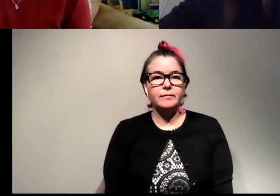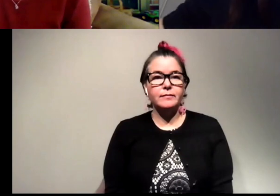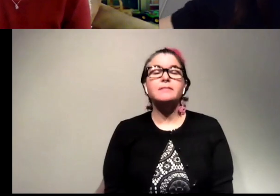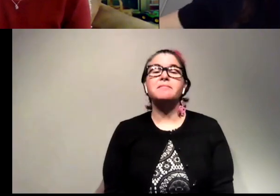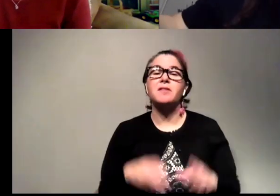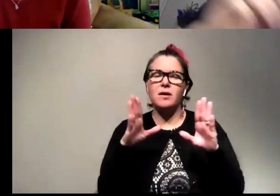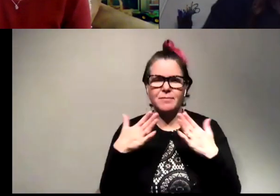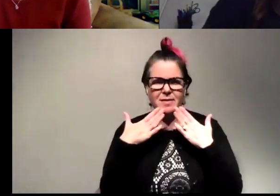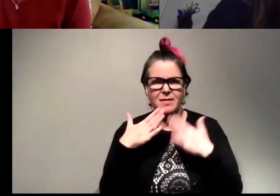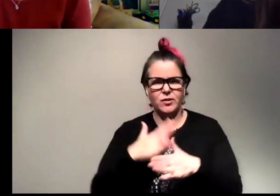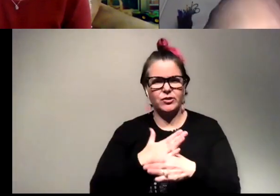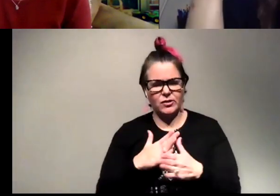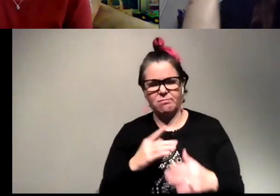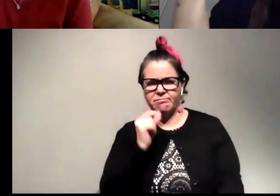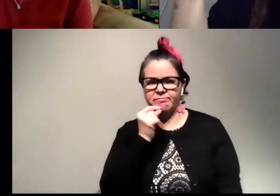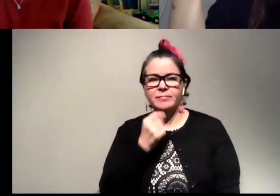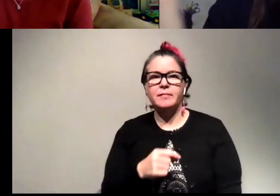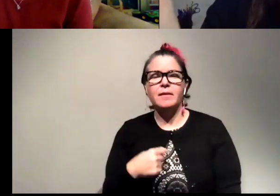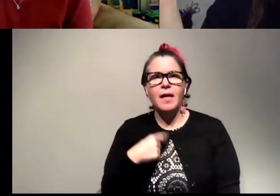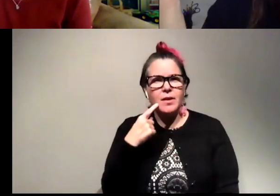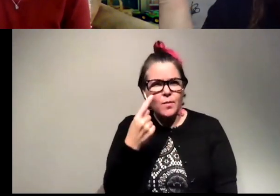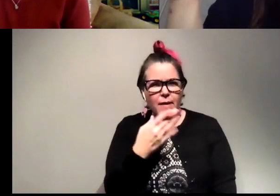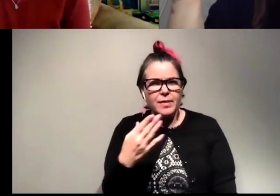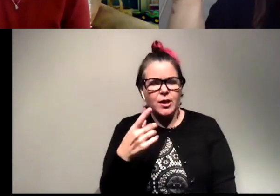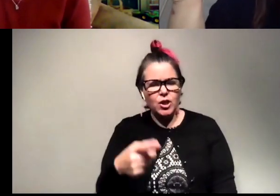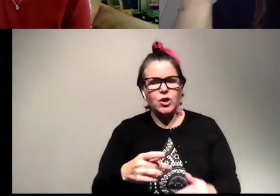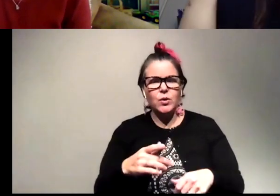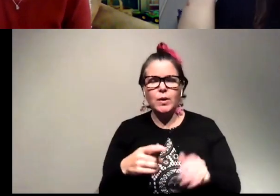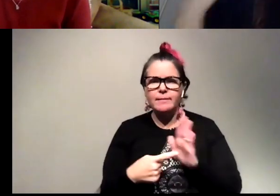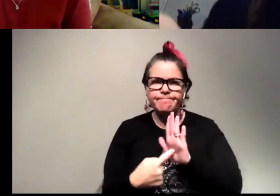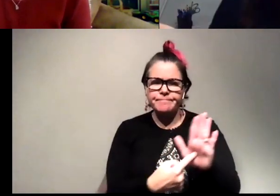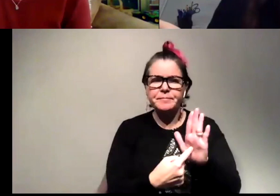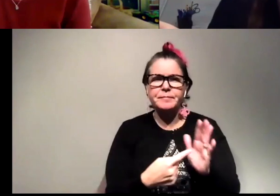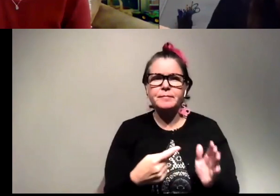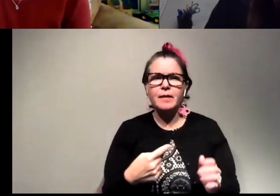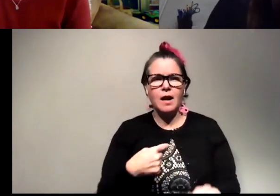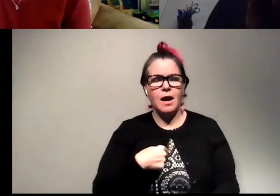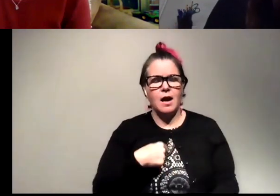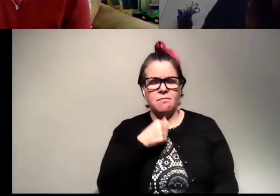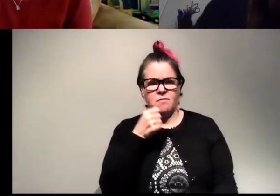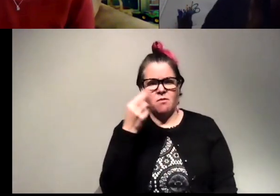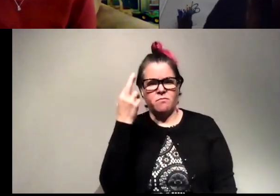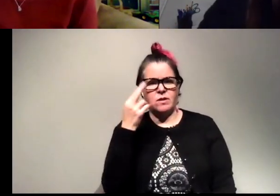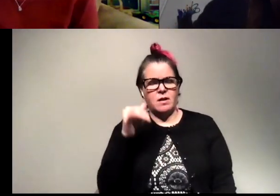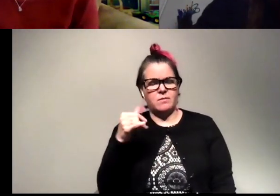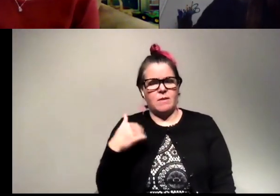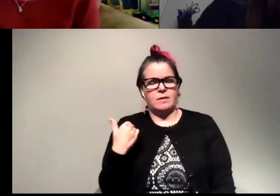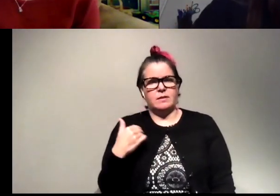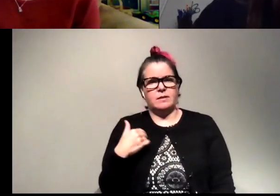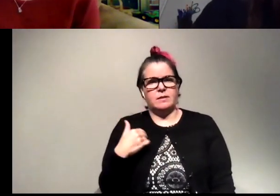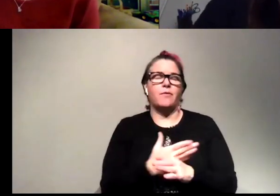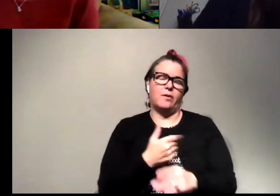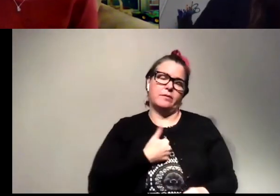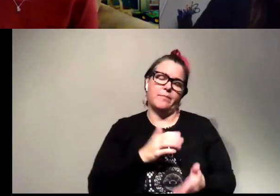Awesome. Thank you for sharing that. That's super cool. I think one thing that you highlighted that I definitely didn't know when I was younger, before I became a